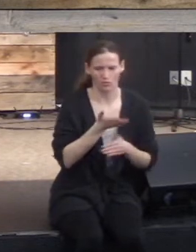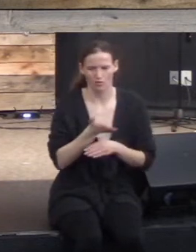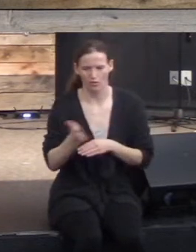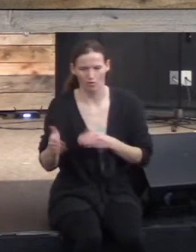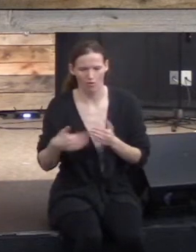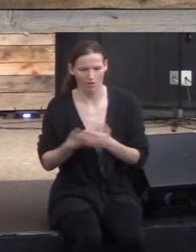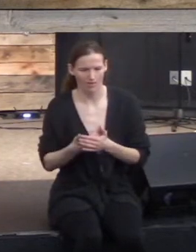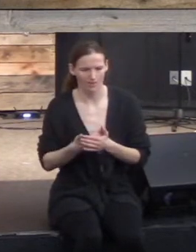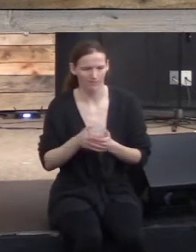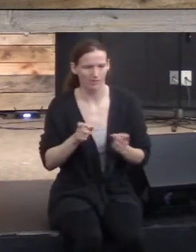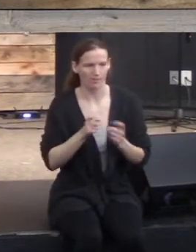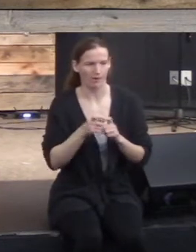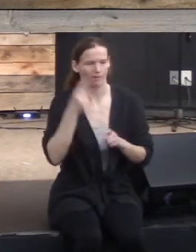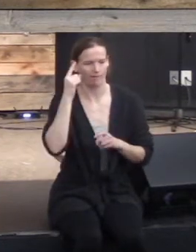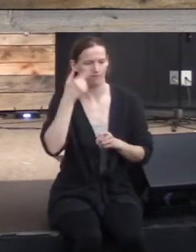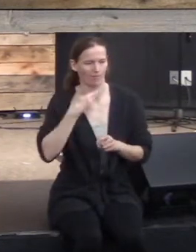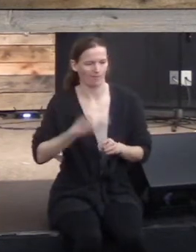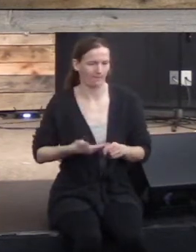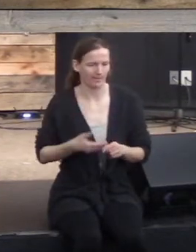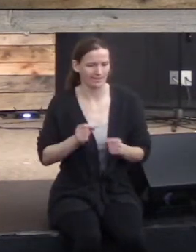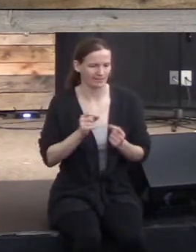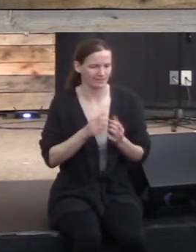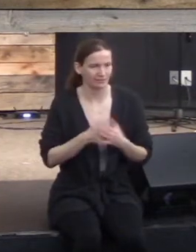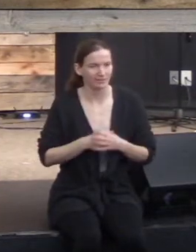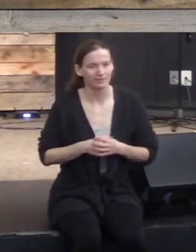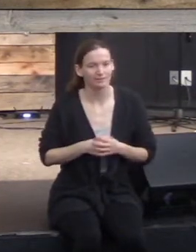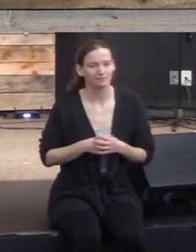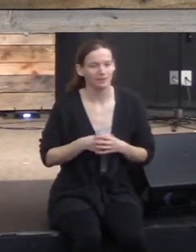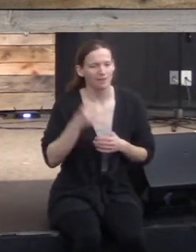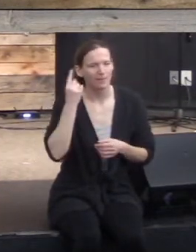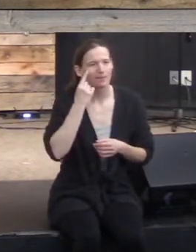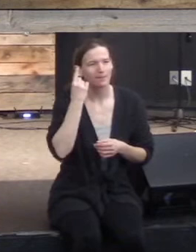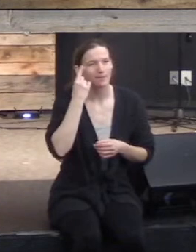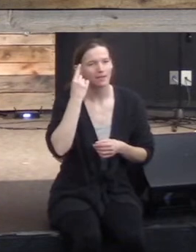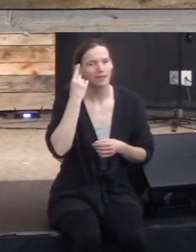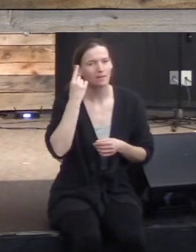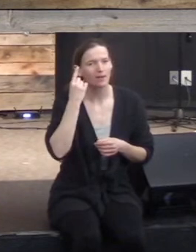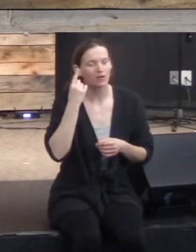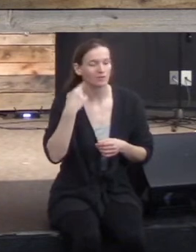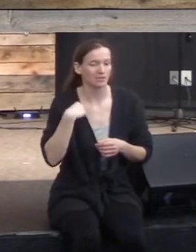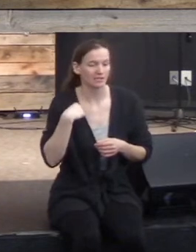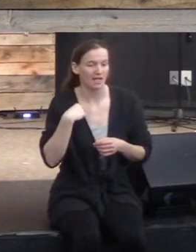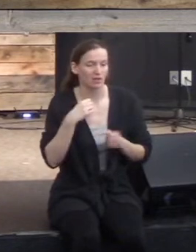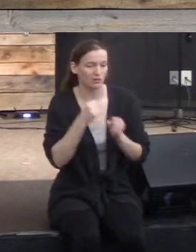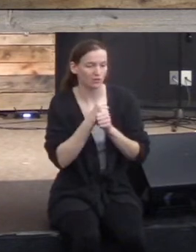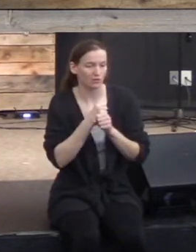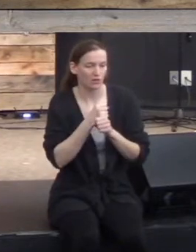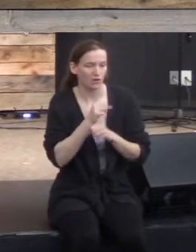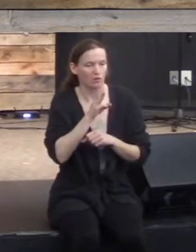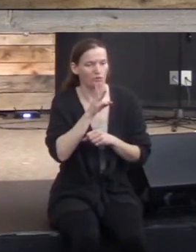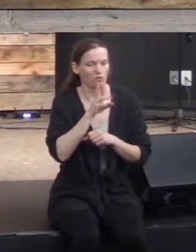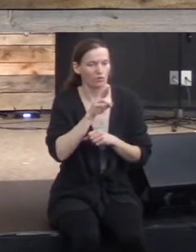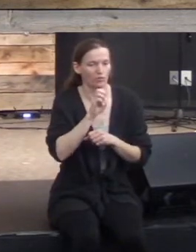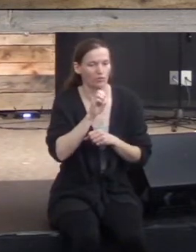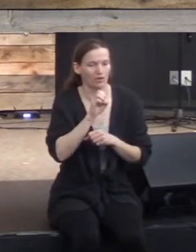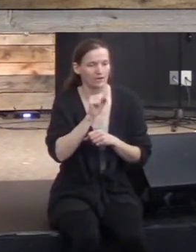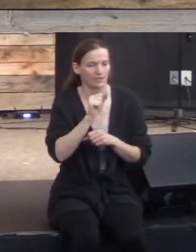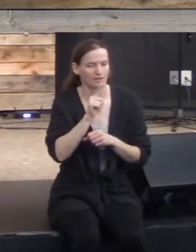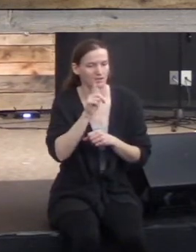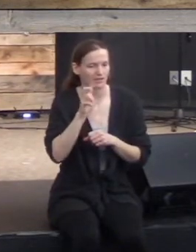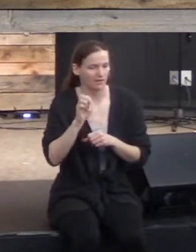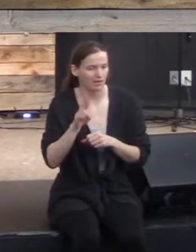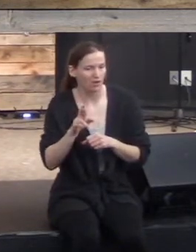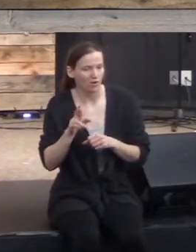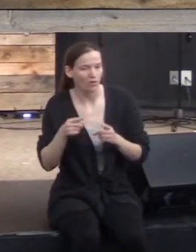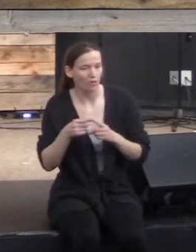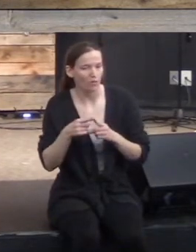me specifically, you know? I think about, you know, I was a wrestler growing up. I coach wrestling now. I've dislocated my